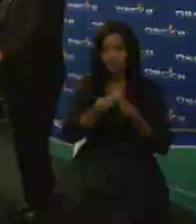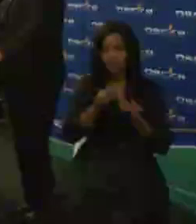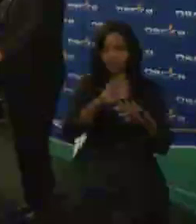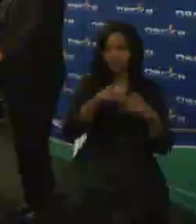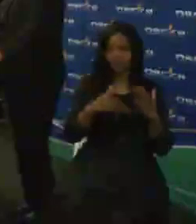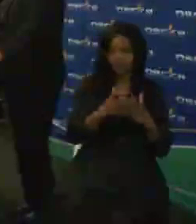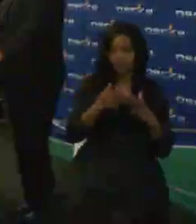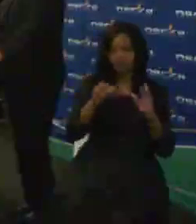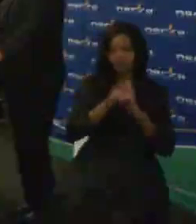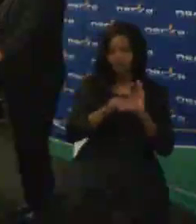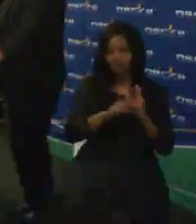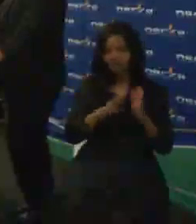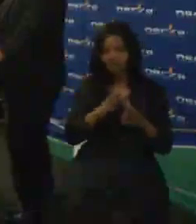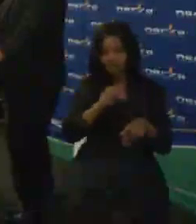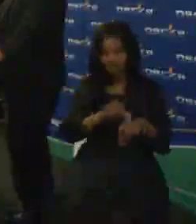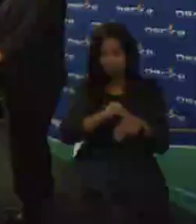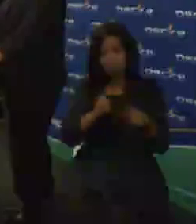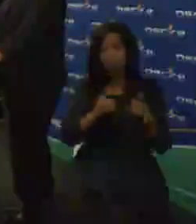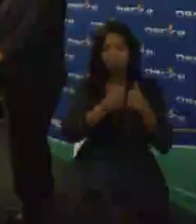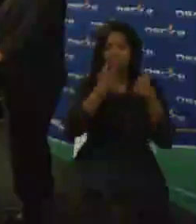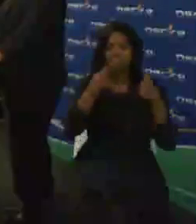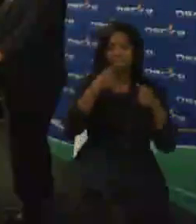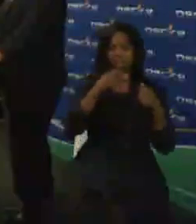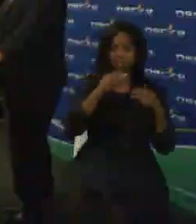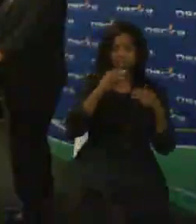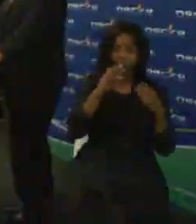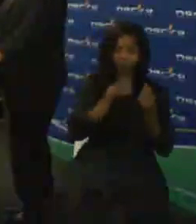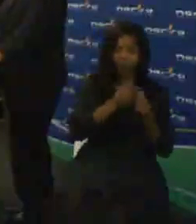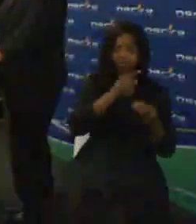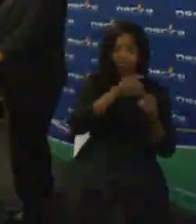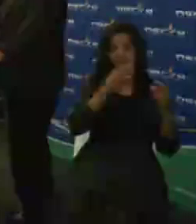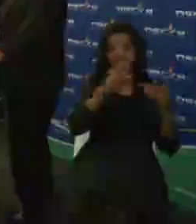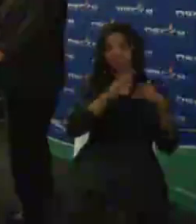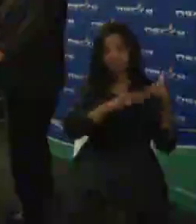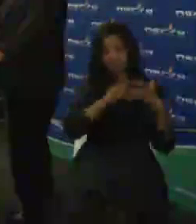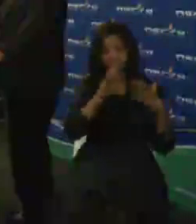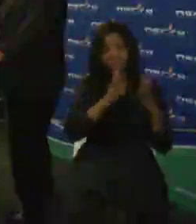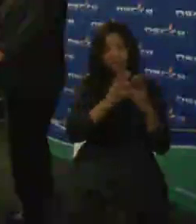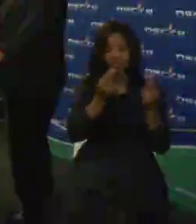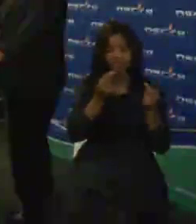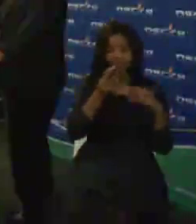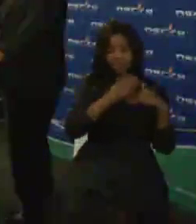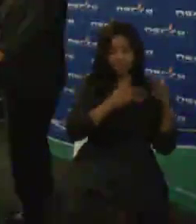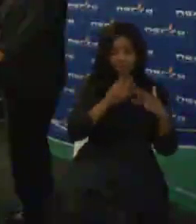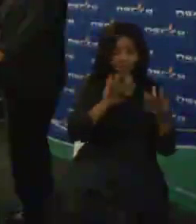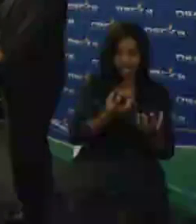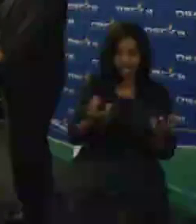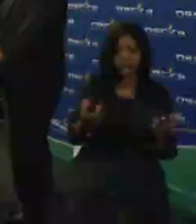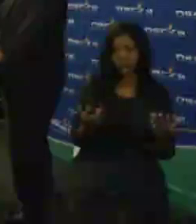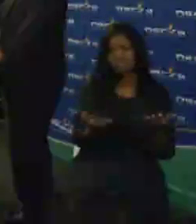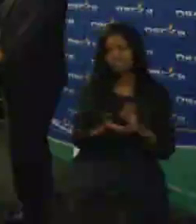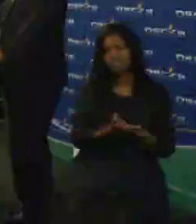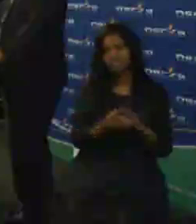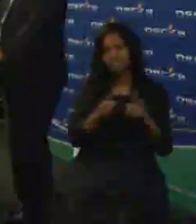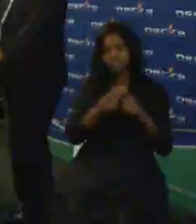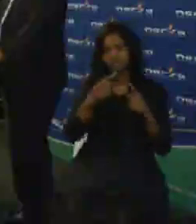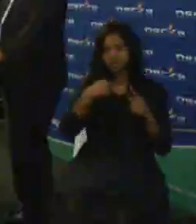the circumstances and the state of the plant we have and the state of the new build assets to meet